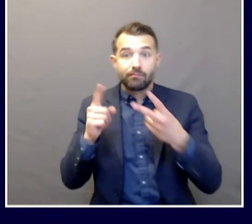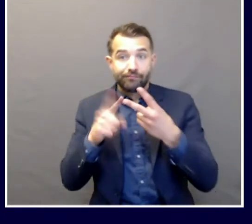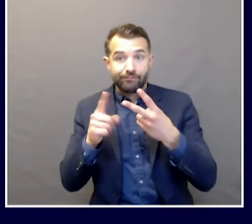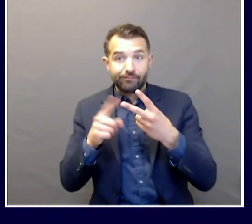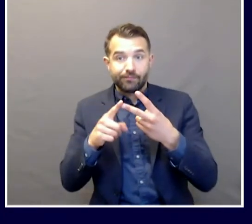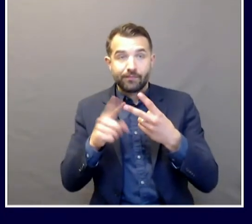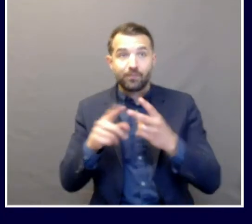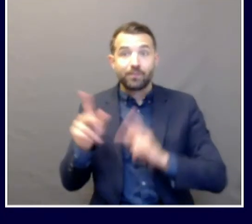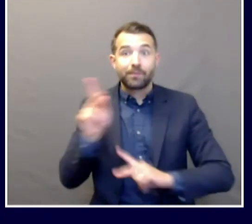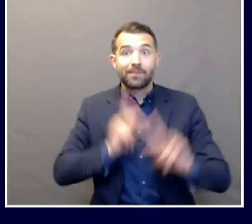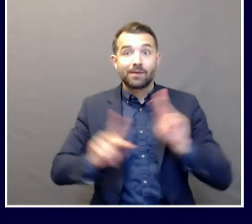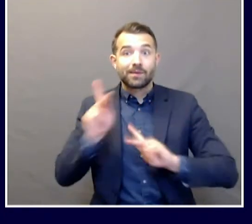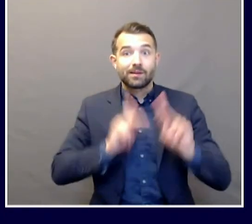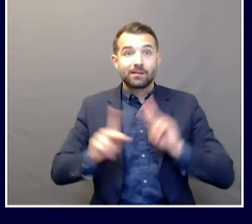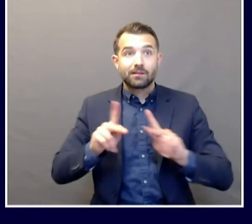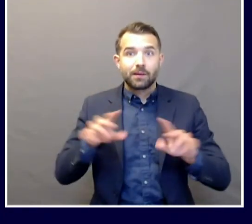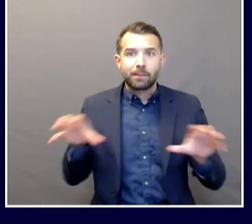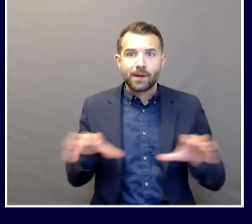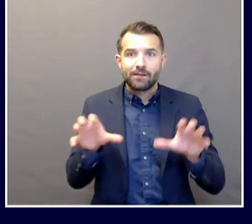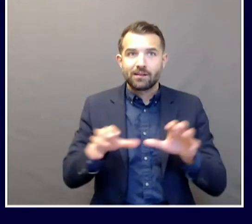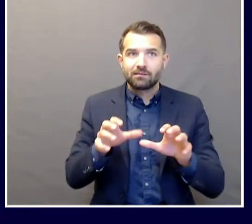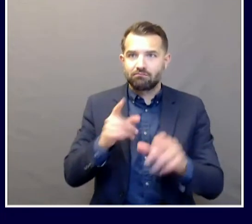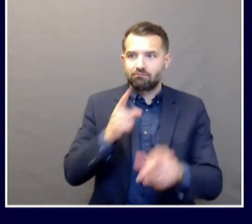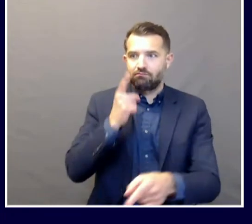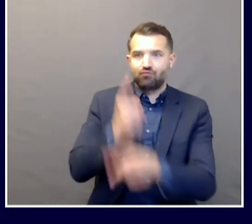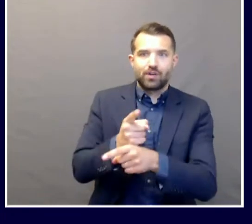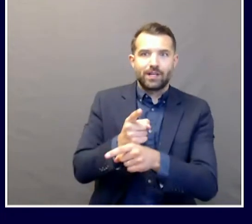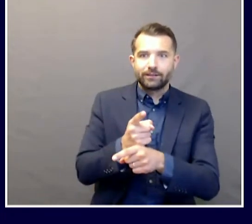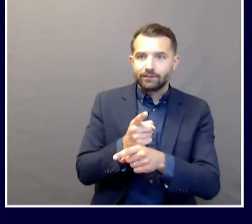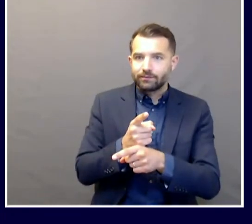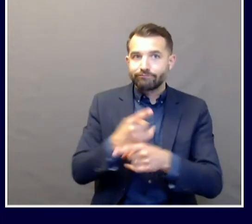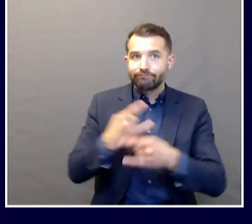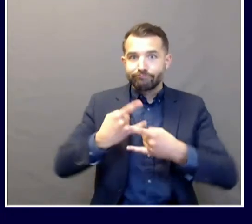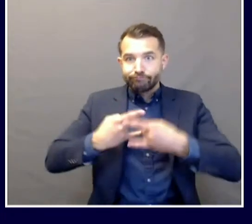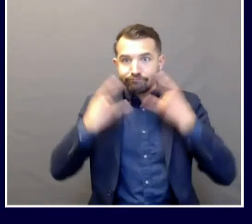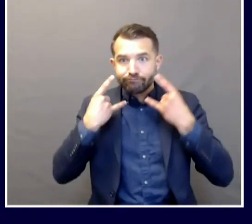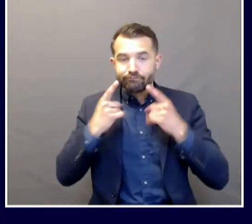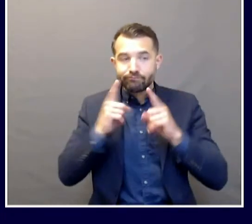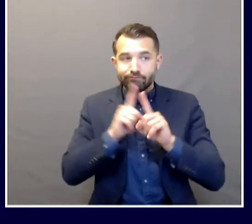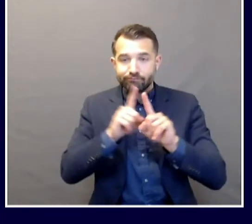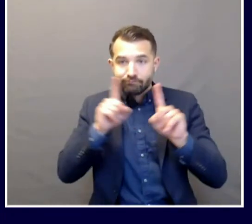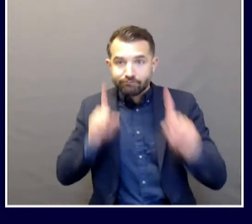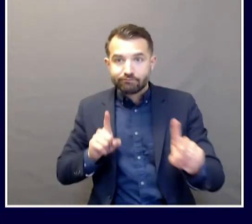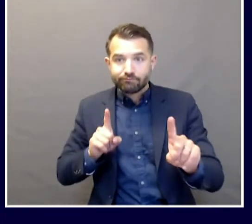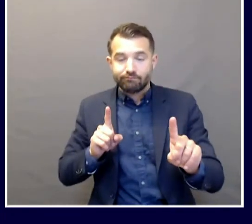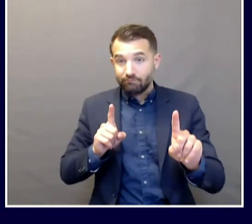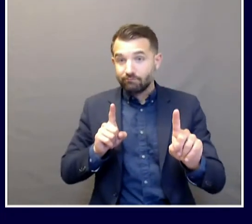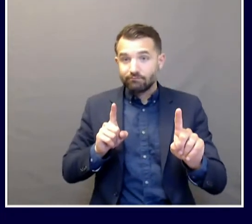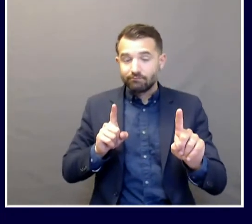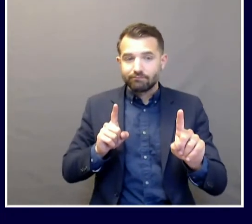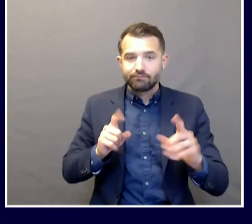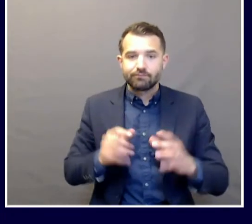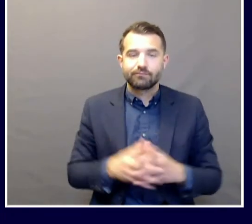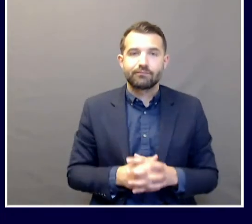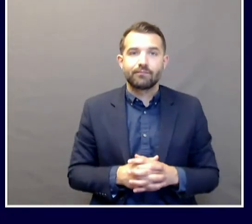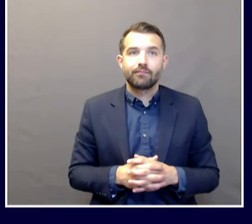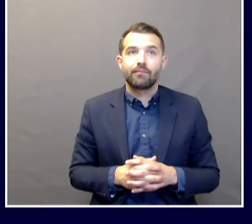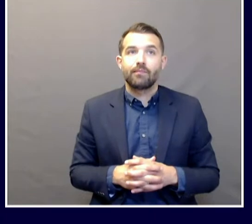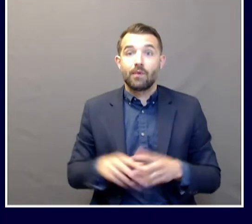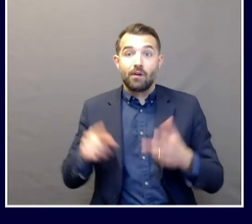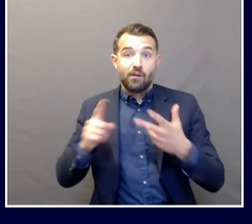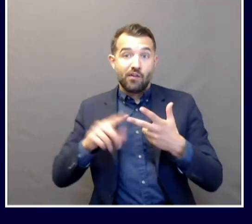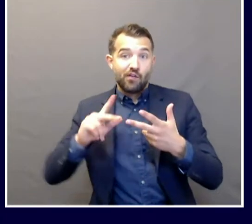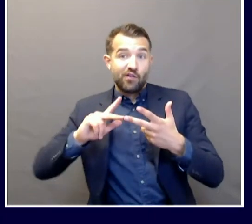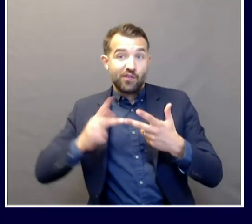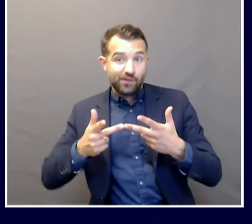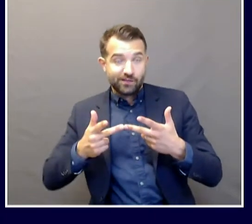grocery stores, when they're in indoor environments. That continues to play a part. And then the third is an open question